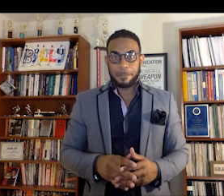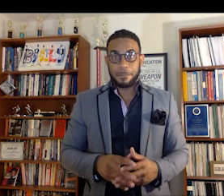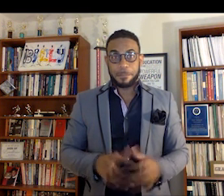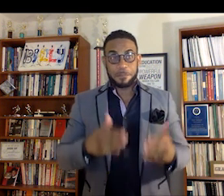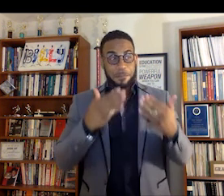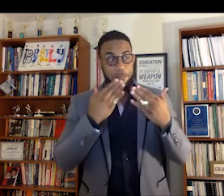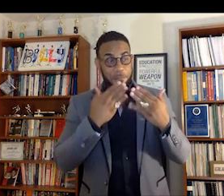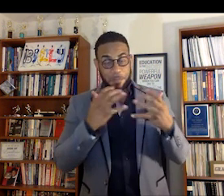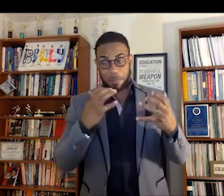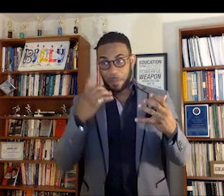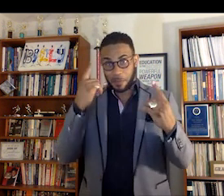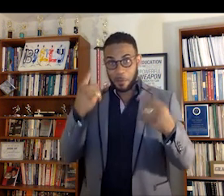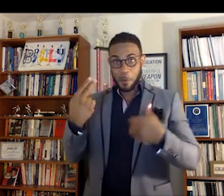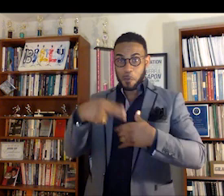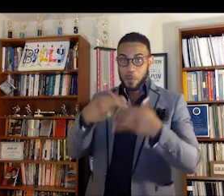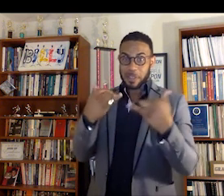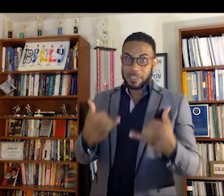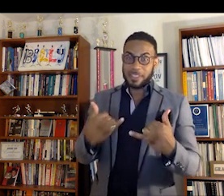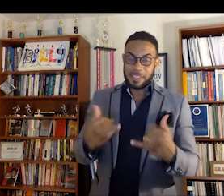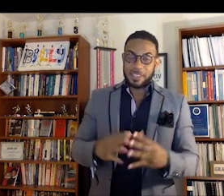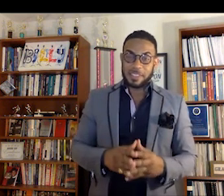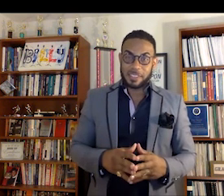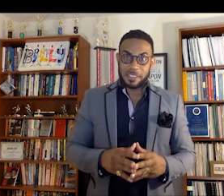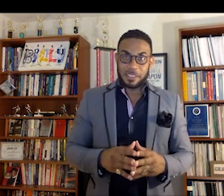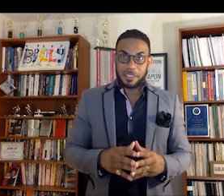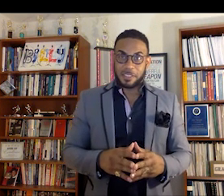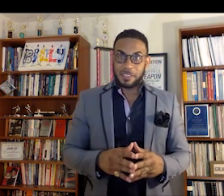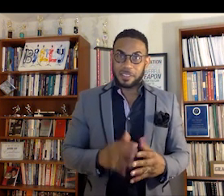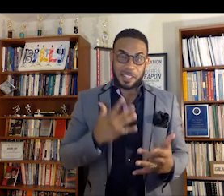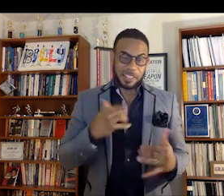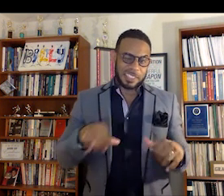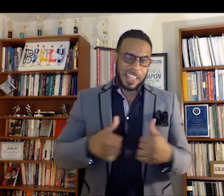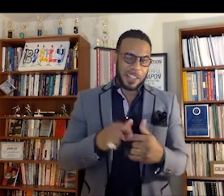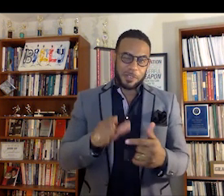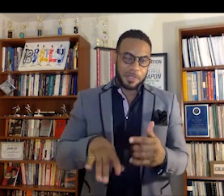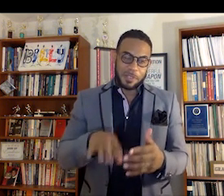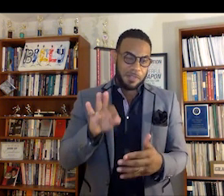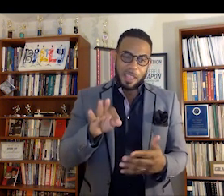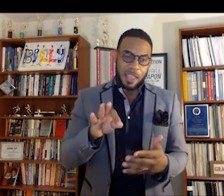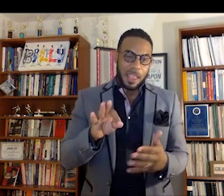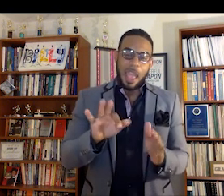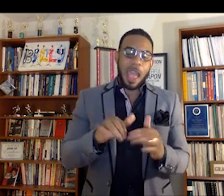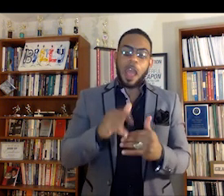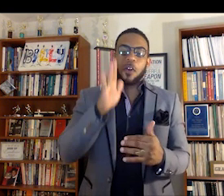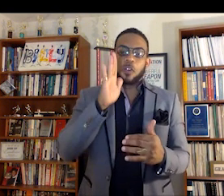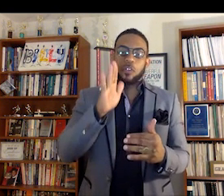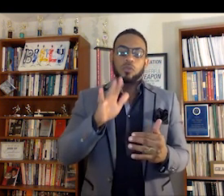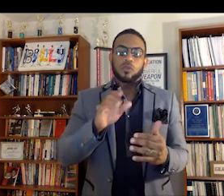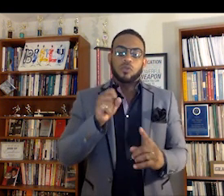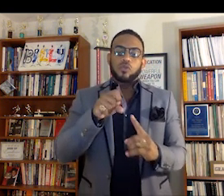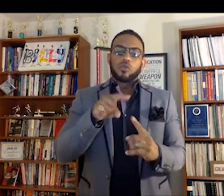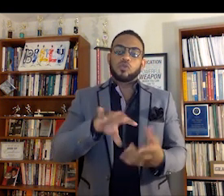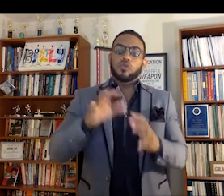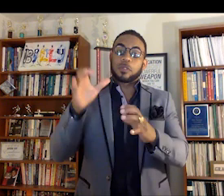Thank you so much for joining us today. And I just challenge you to find, how will you disrupt?